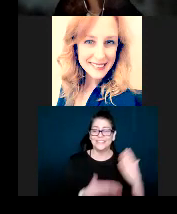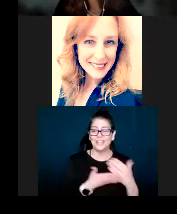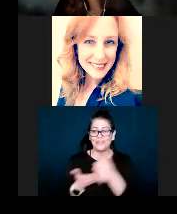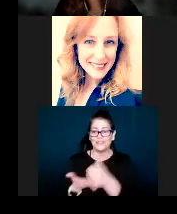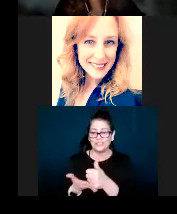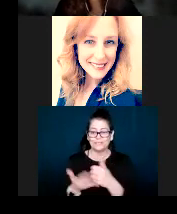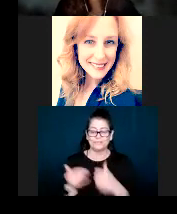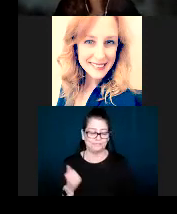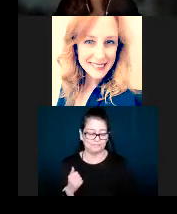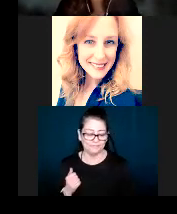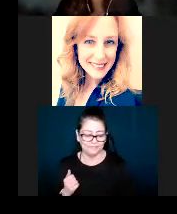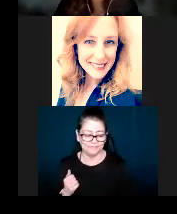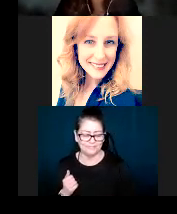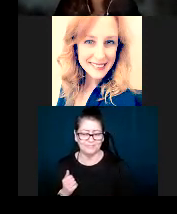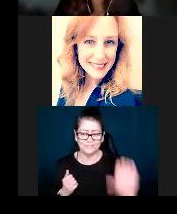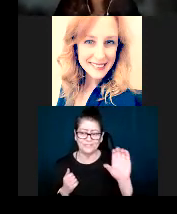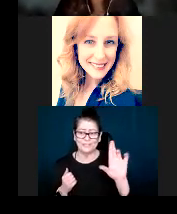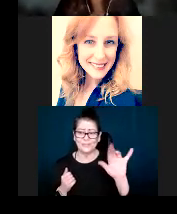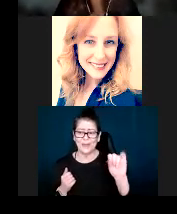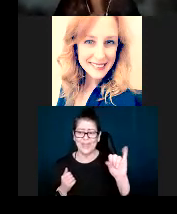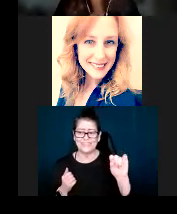is a crisis?